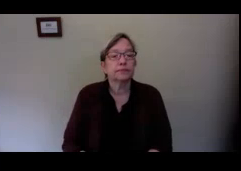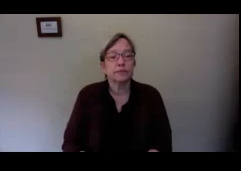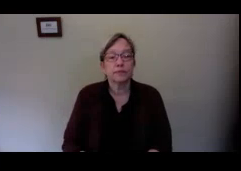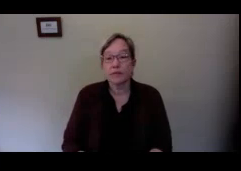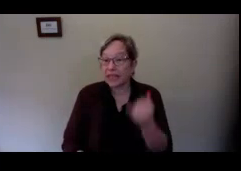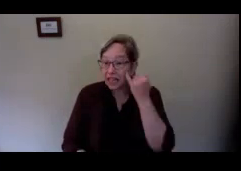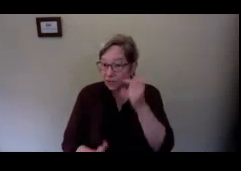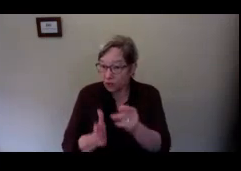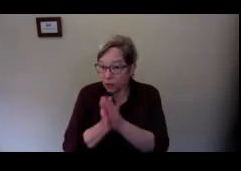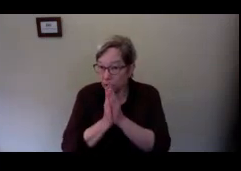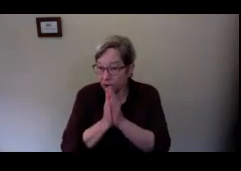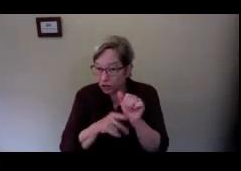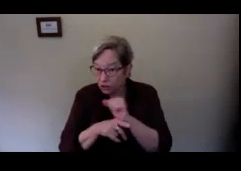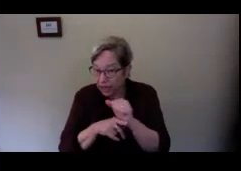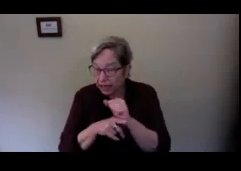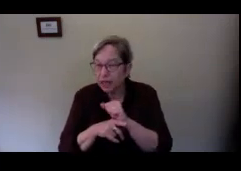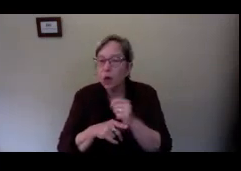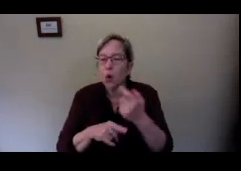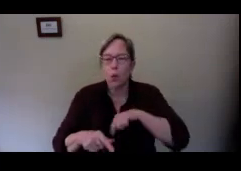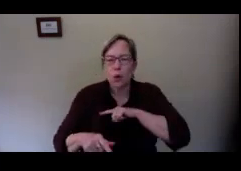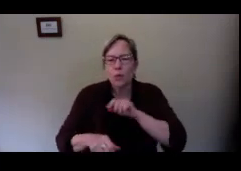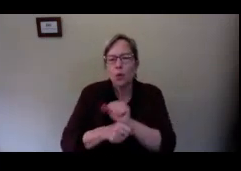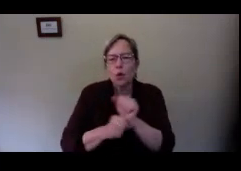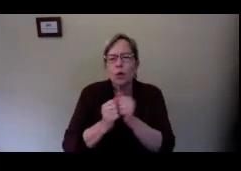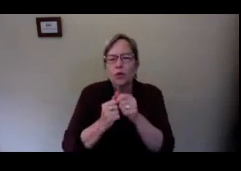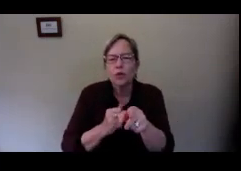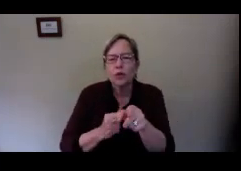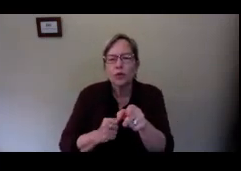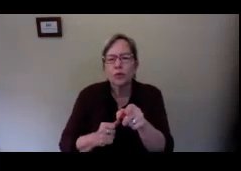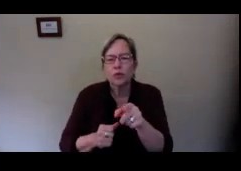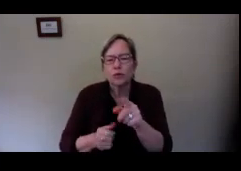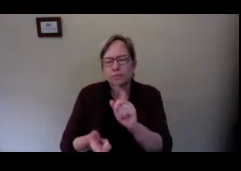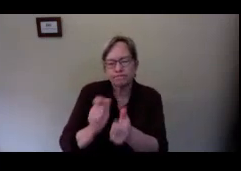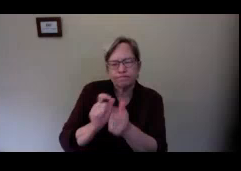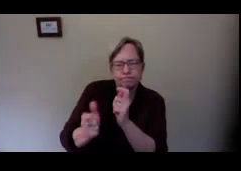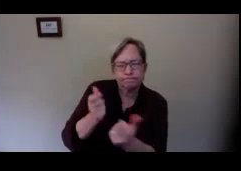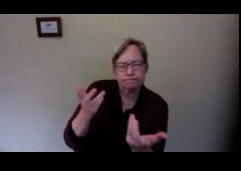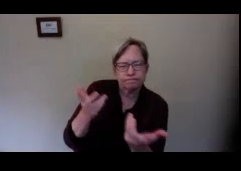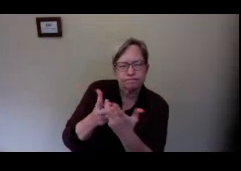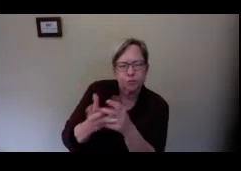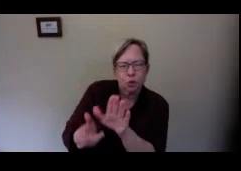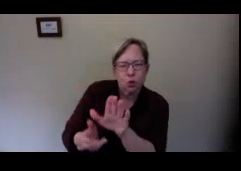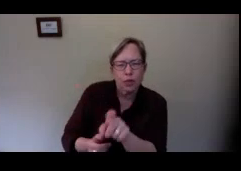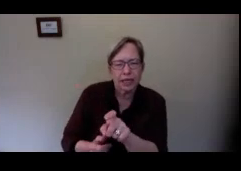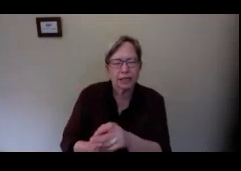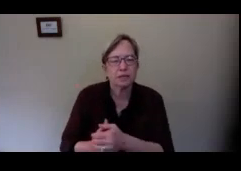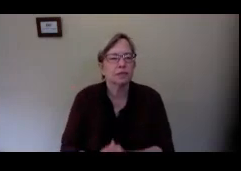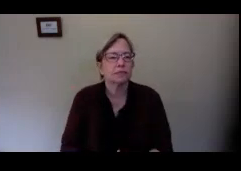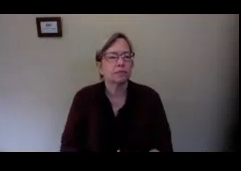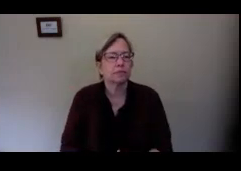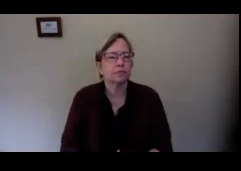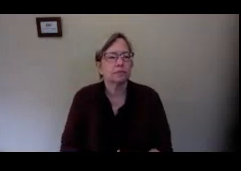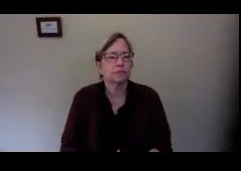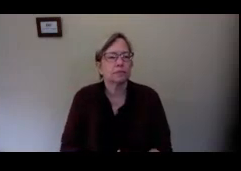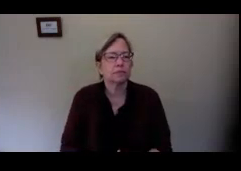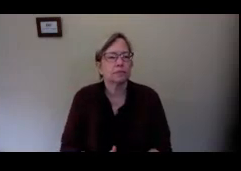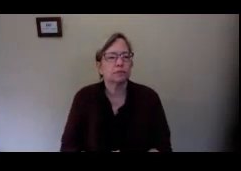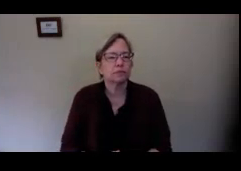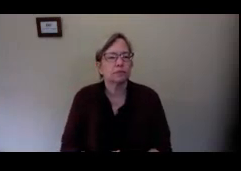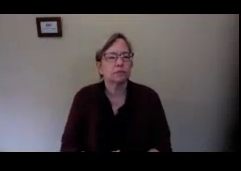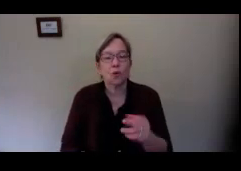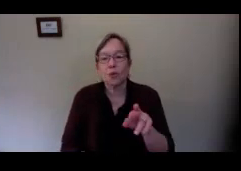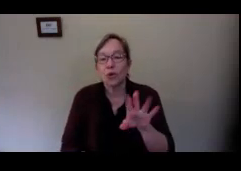request on our website, we can work with you to modify the training to your needs, or you can choose from our catalog of trainings that we have. We do